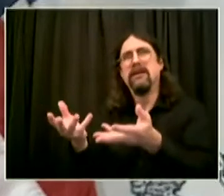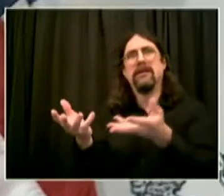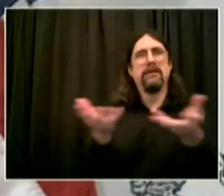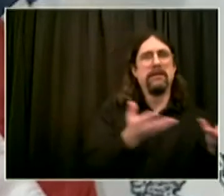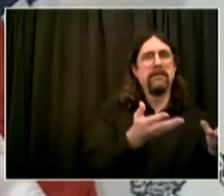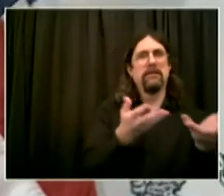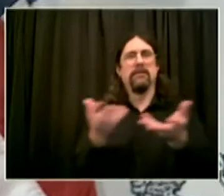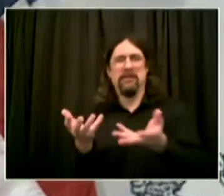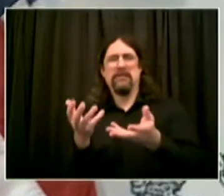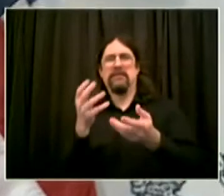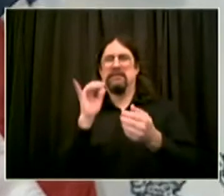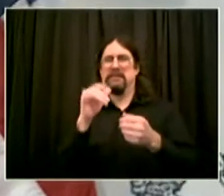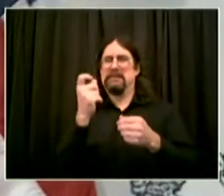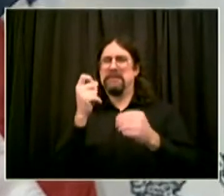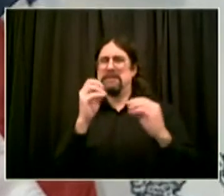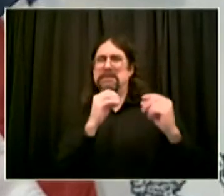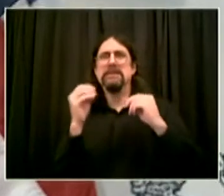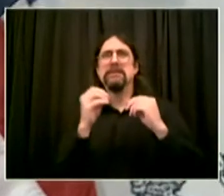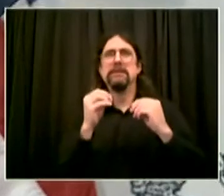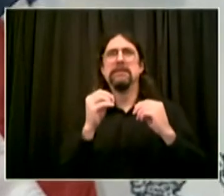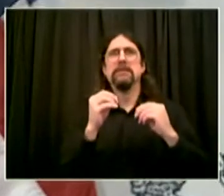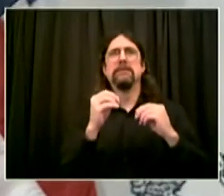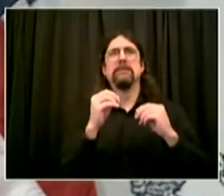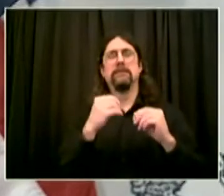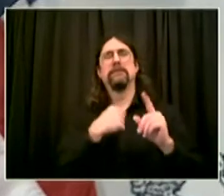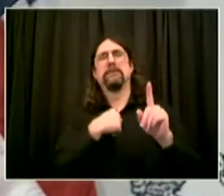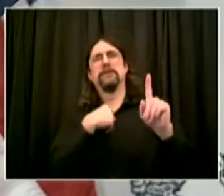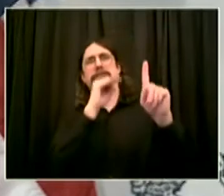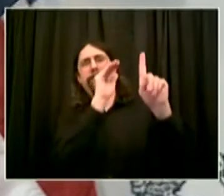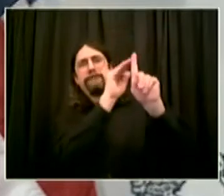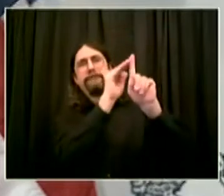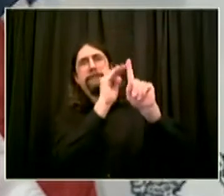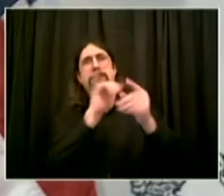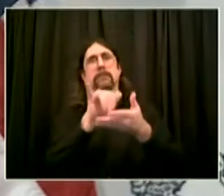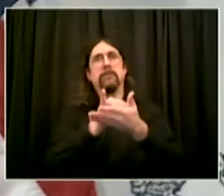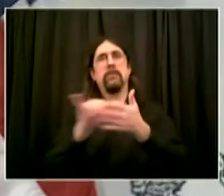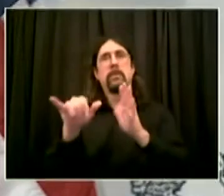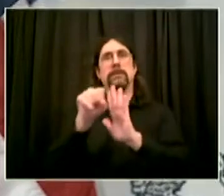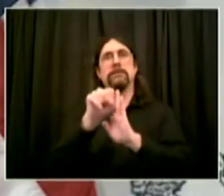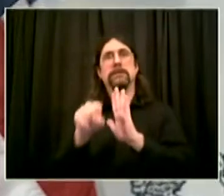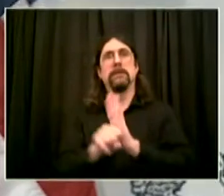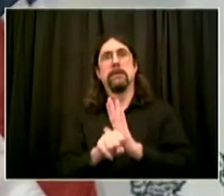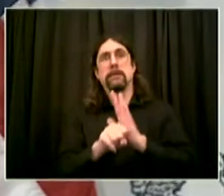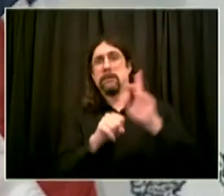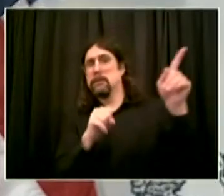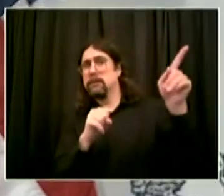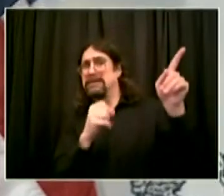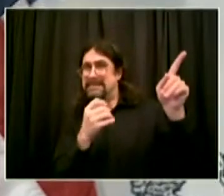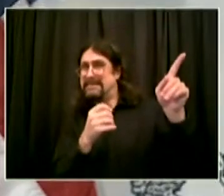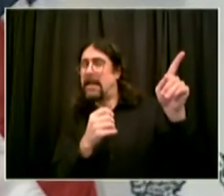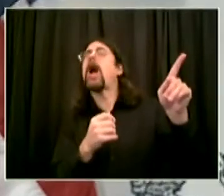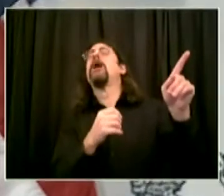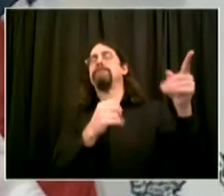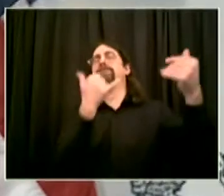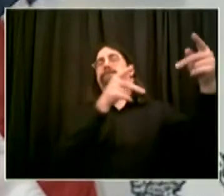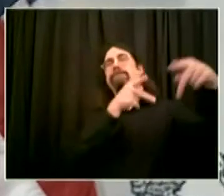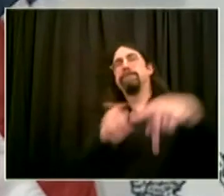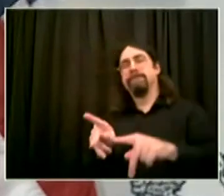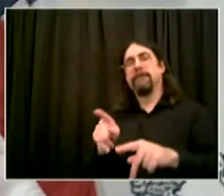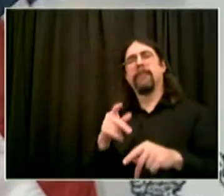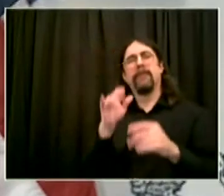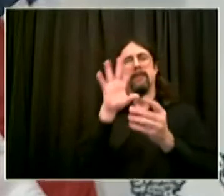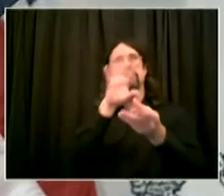doses have now been freed up, and I want to thank the state for that. That's going to help in the here and now to vaccinate more people, and I'm particularly